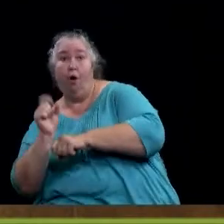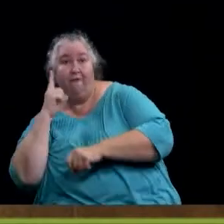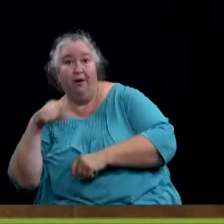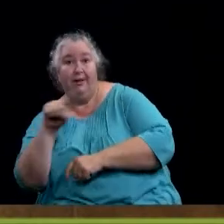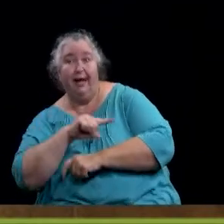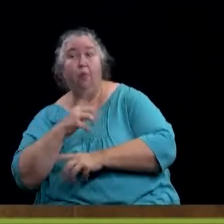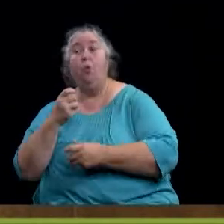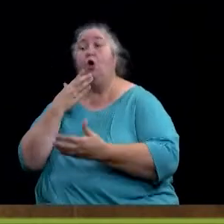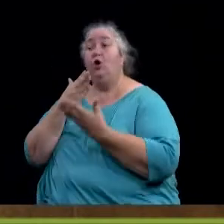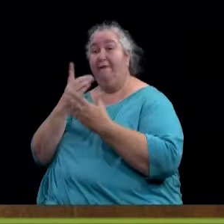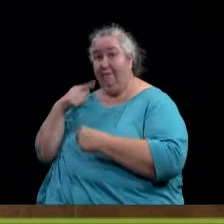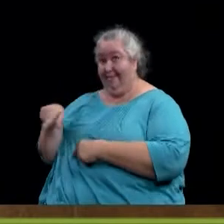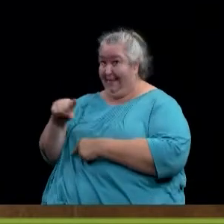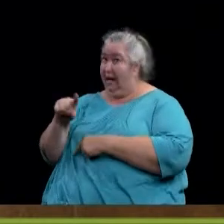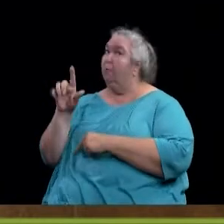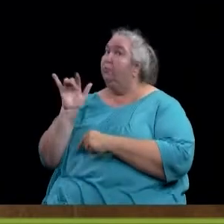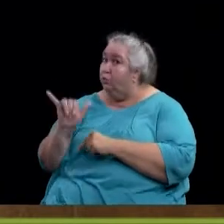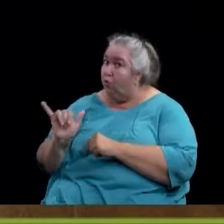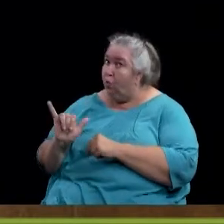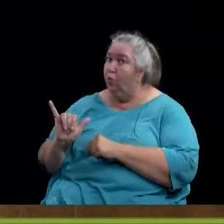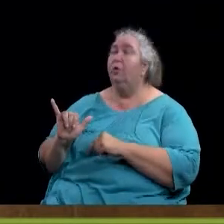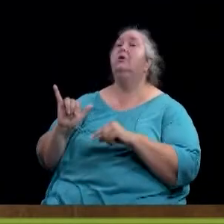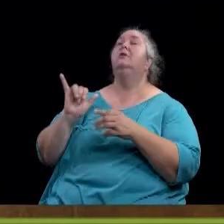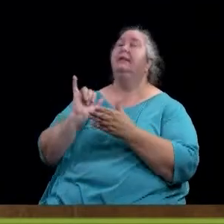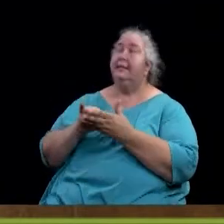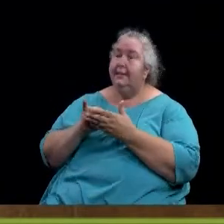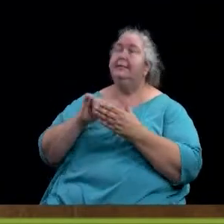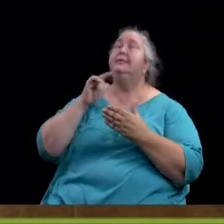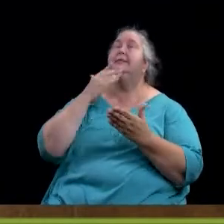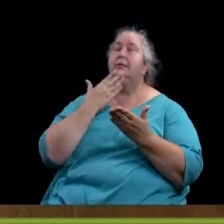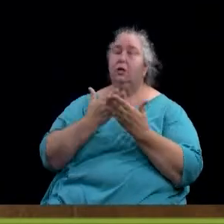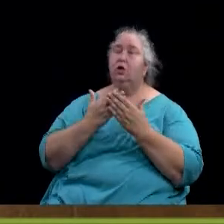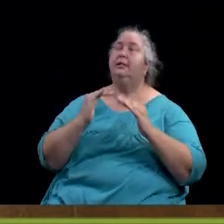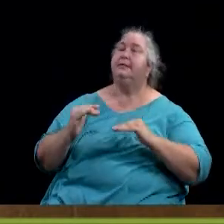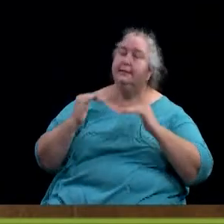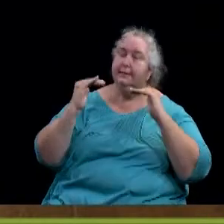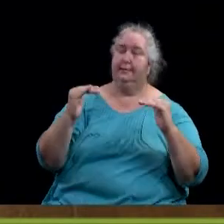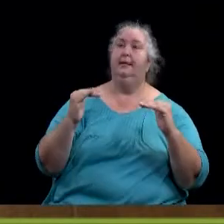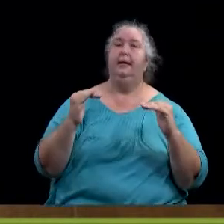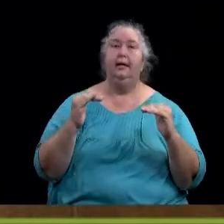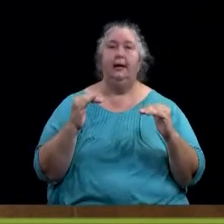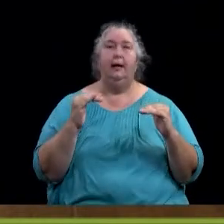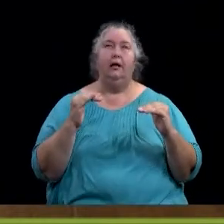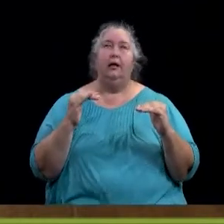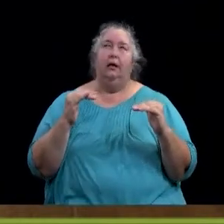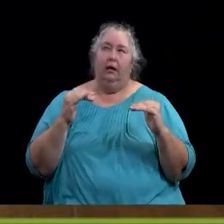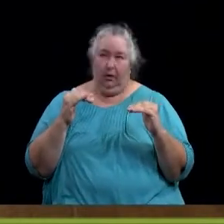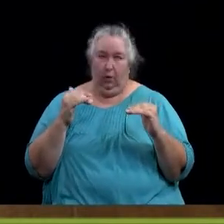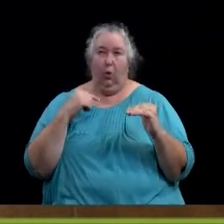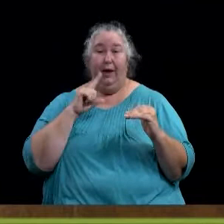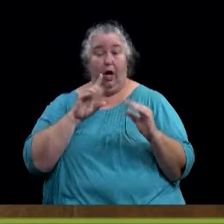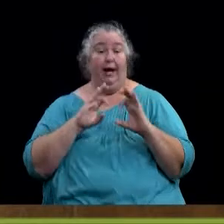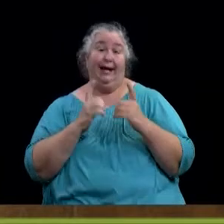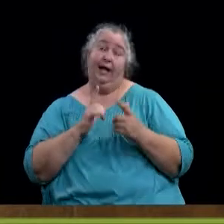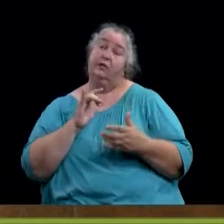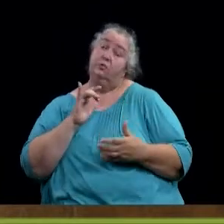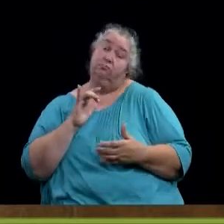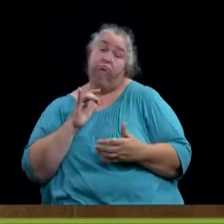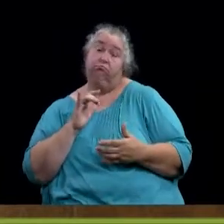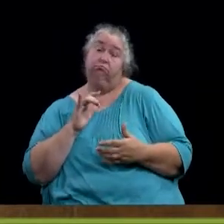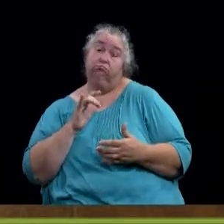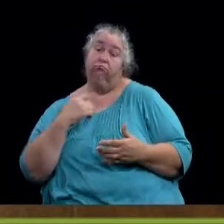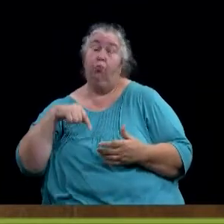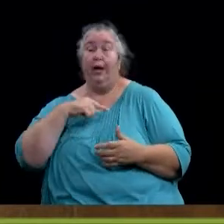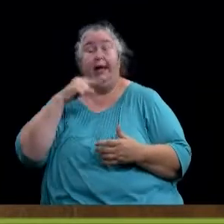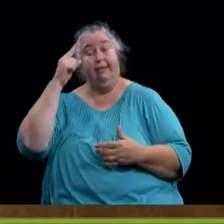step forward. Now we've got lots. We are a council that thinks out the box. So we're going to challenge you